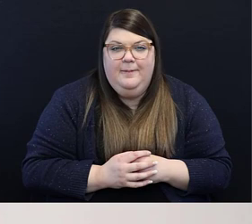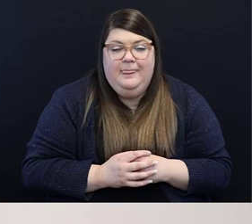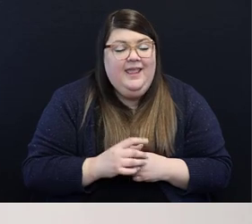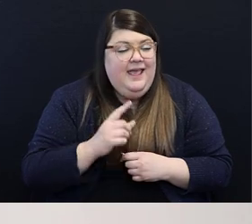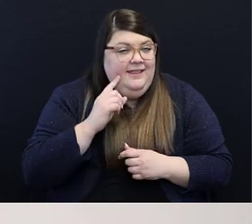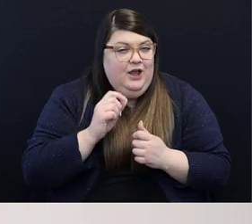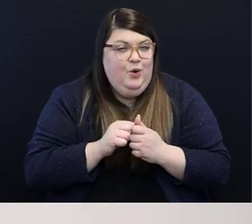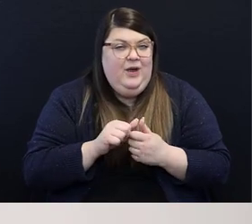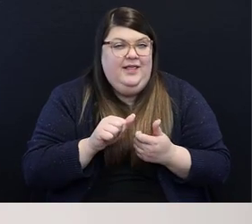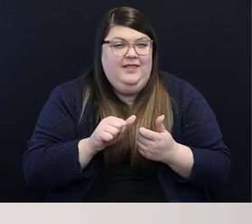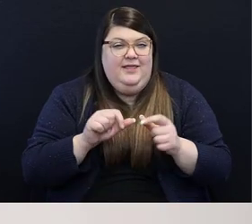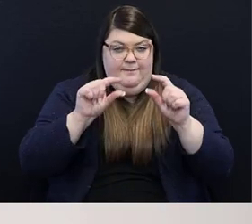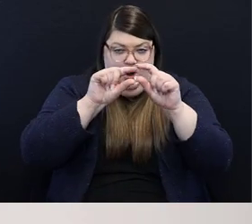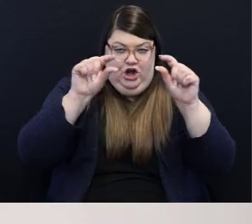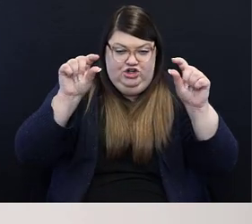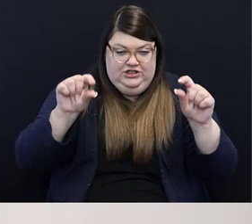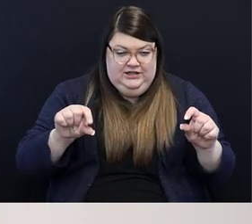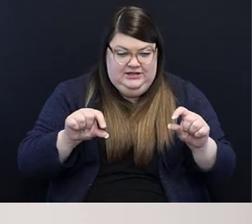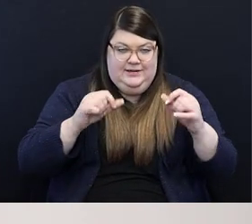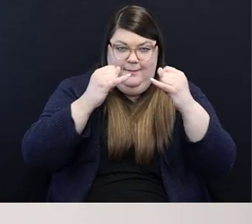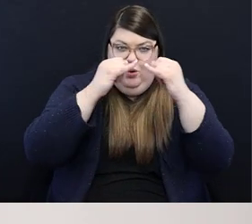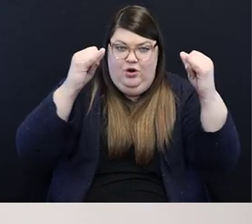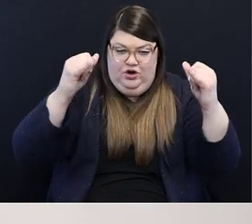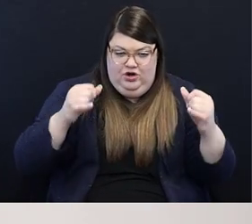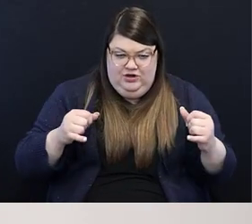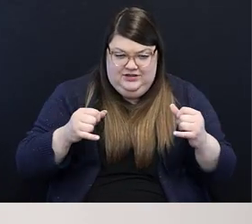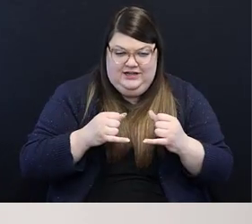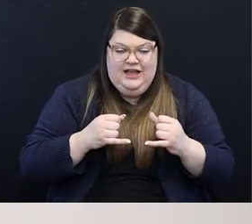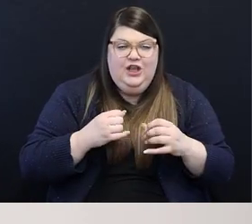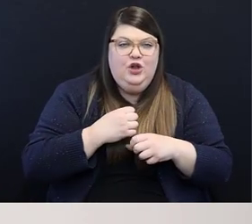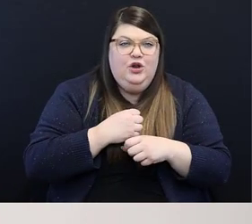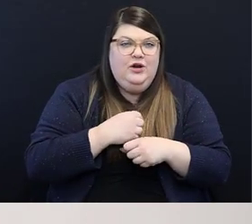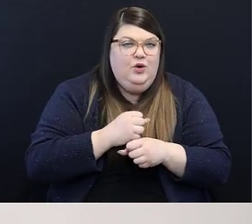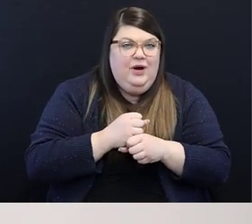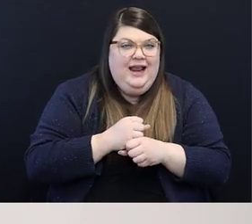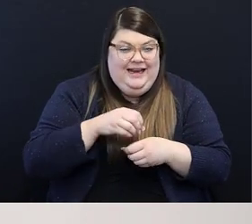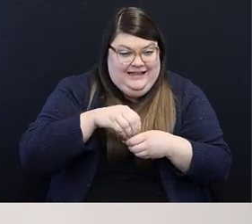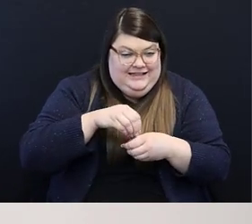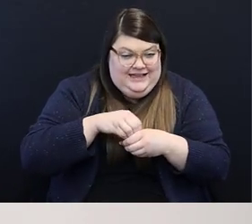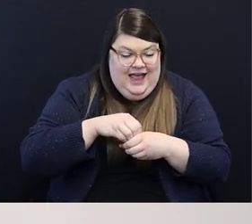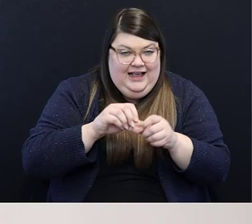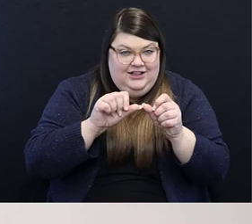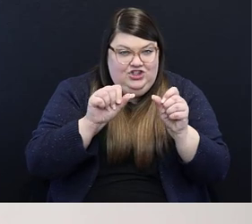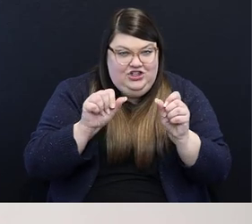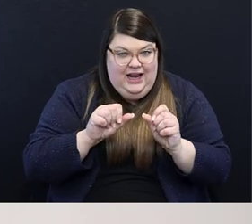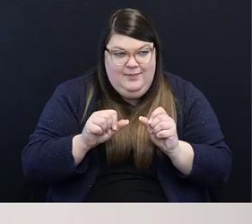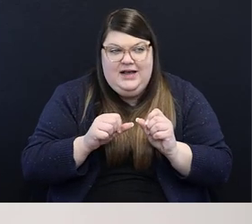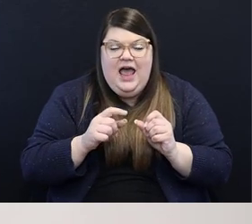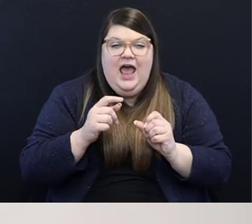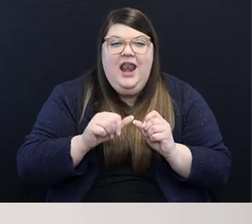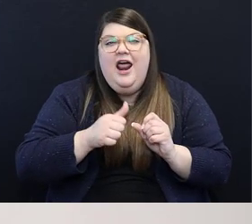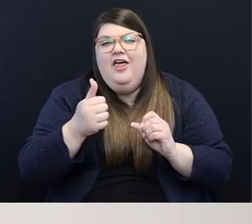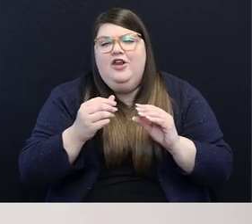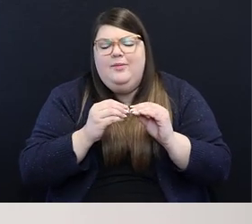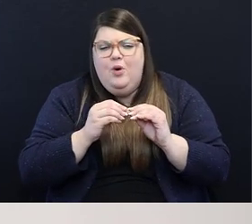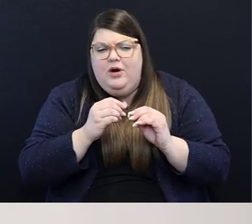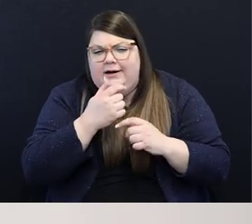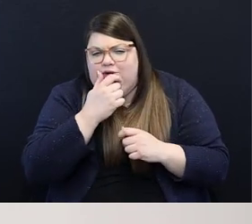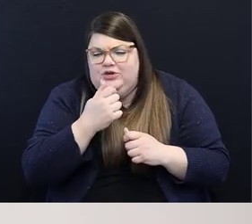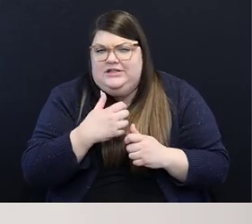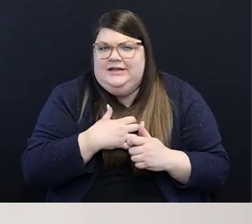borders, I can create another kind of itch inside the shape of the painting where I'm playing with these strange